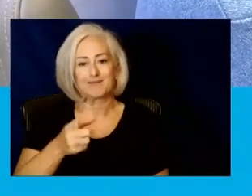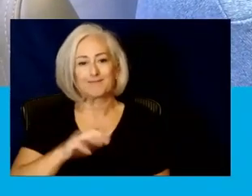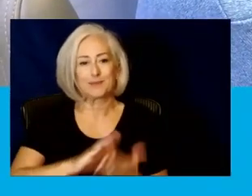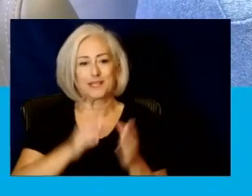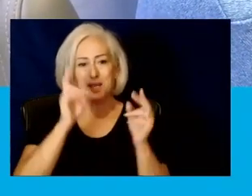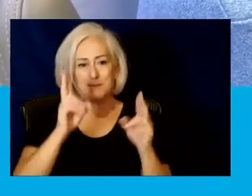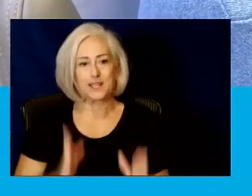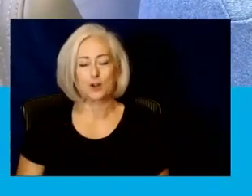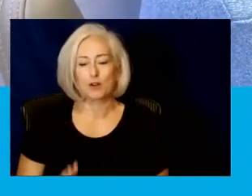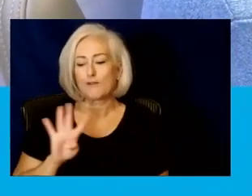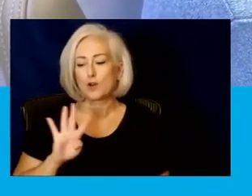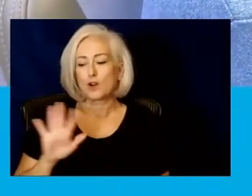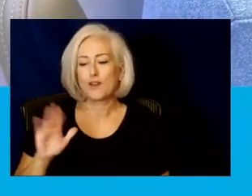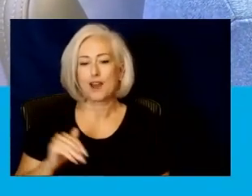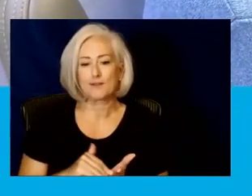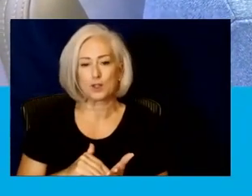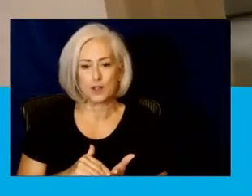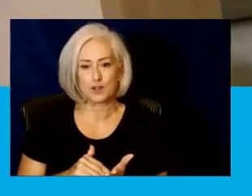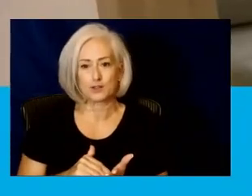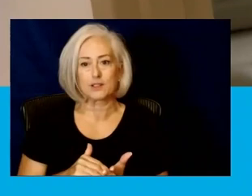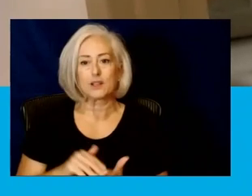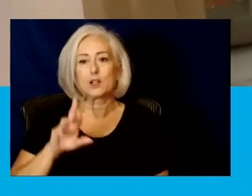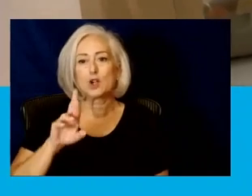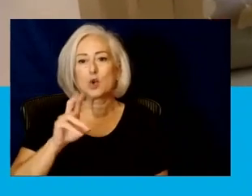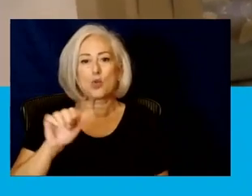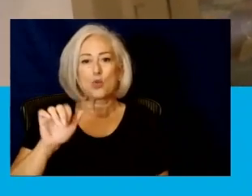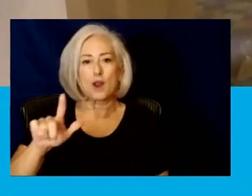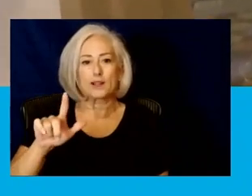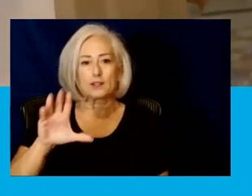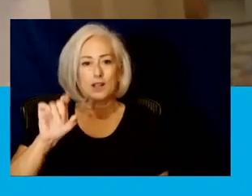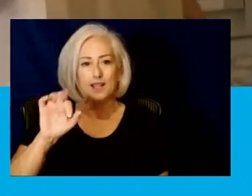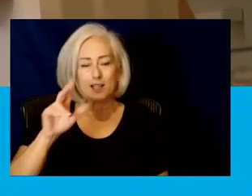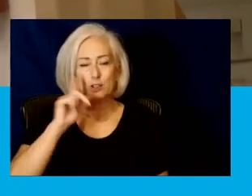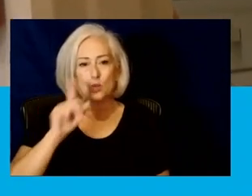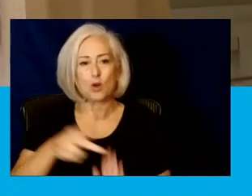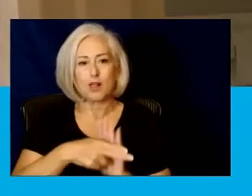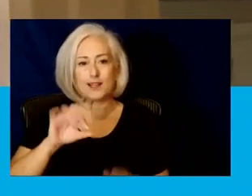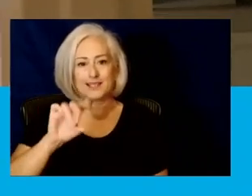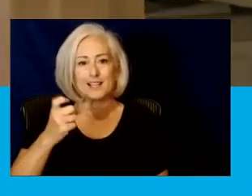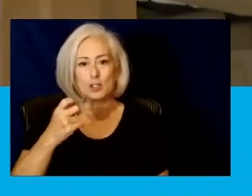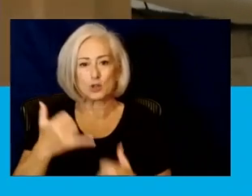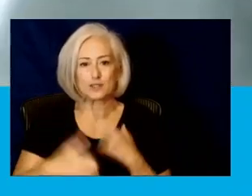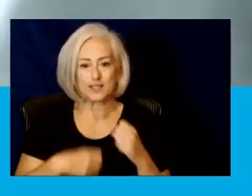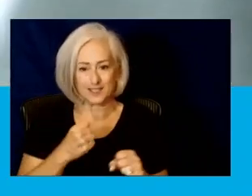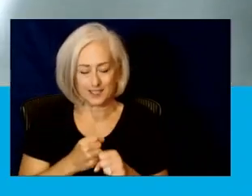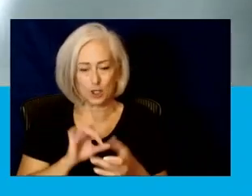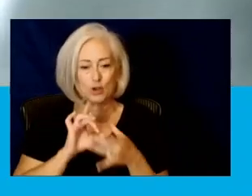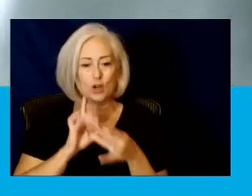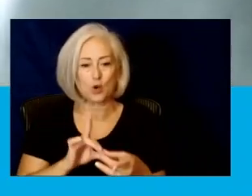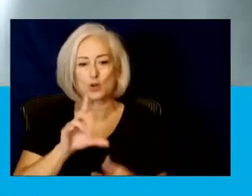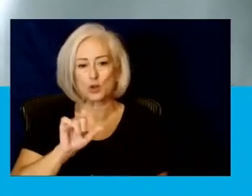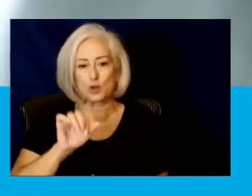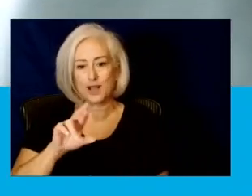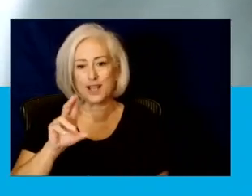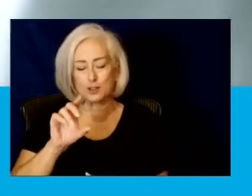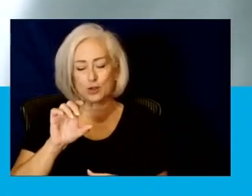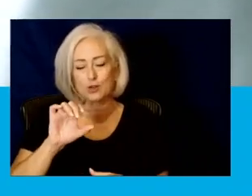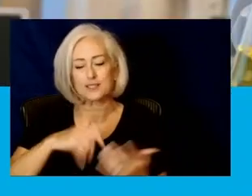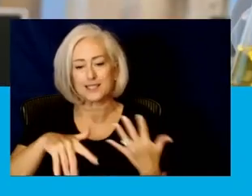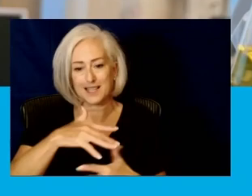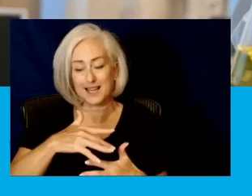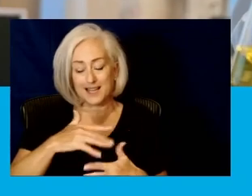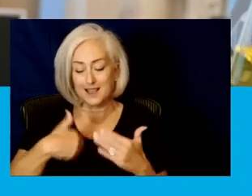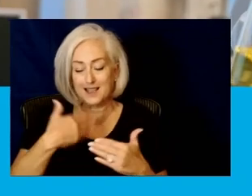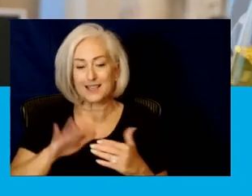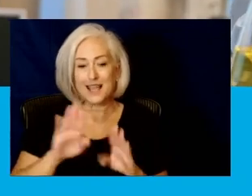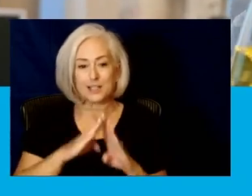45,000 new cases of rectal cancer will be diagnosed this year, according to the American Cancer Society. On the next Open Mics, Dr. Stites shows us